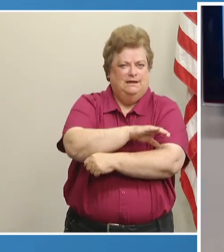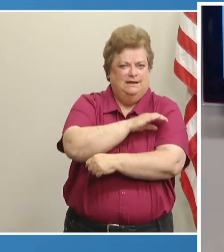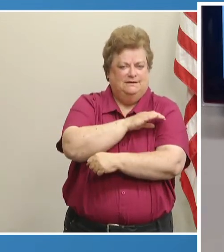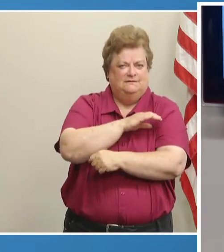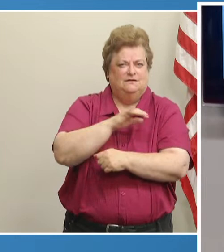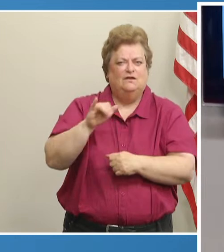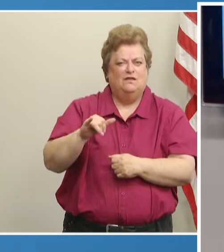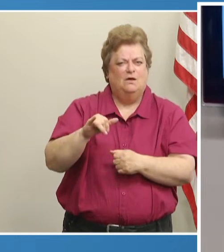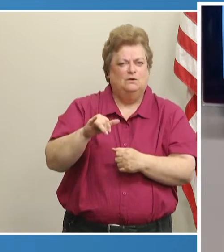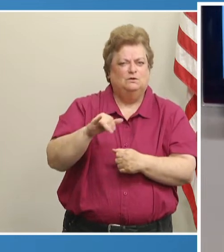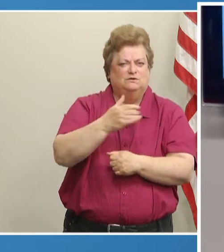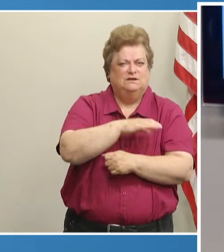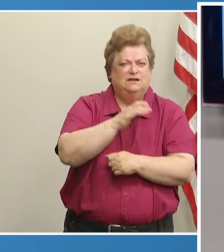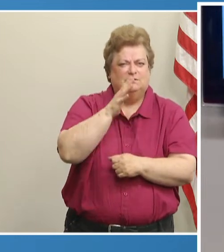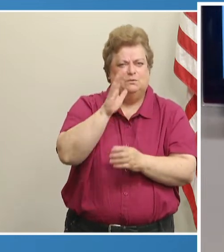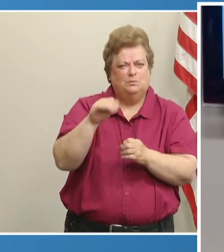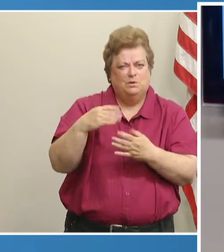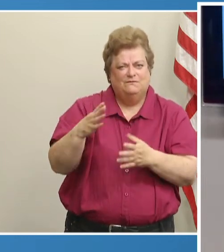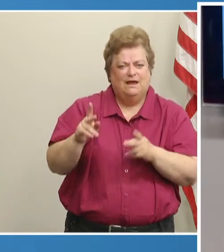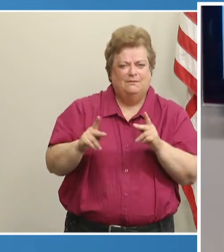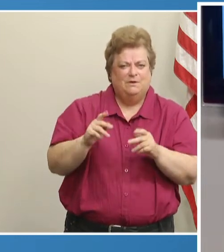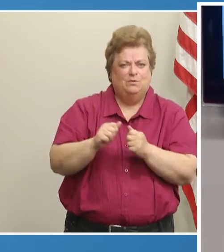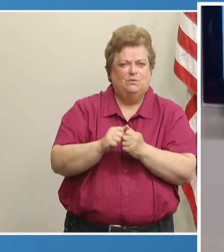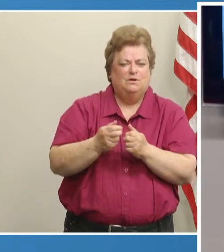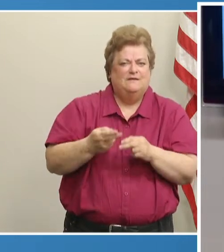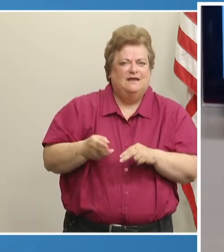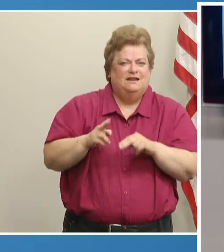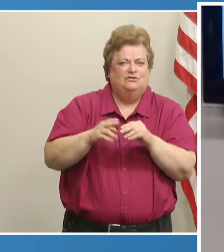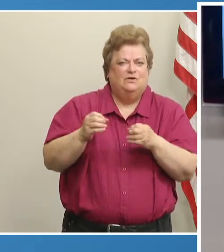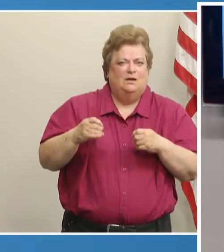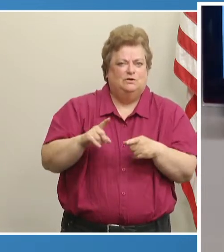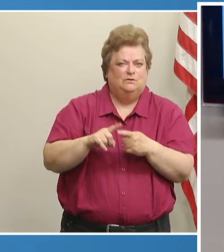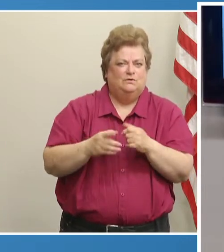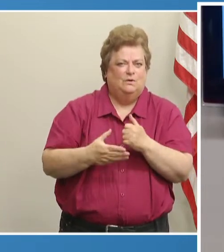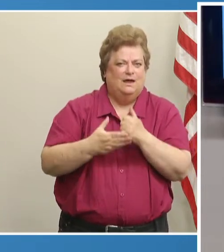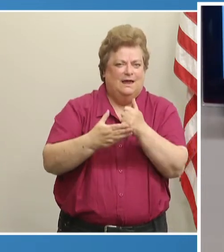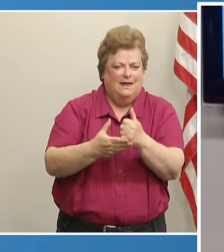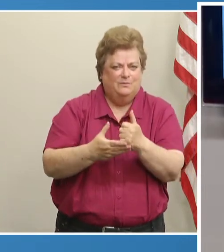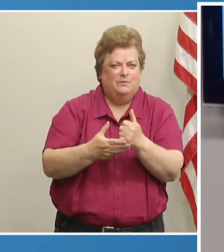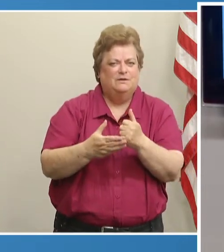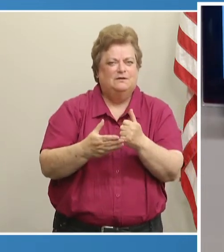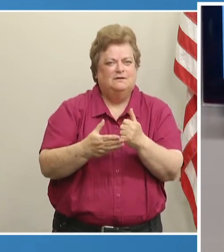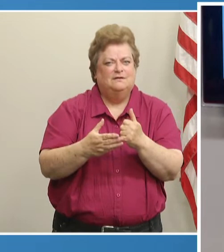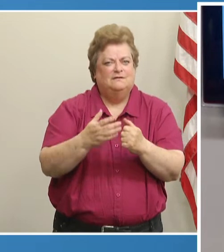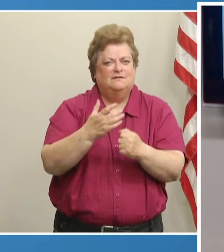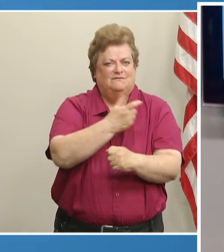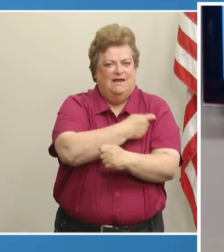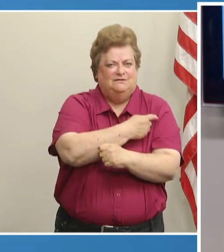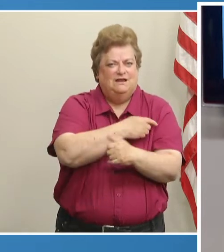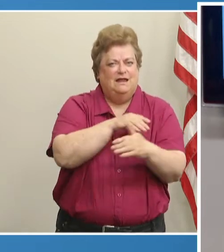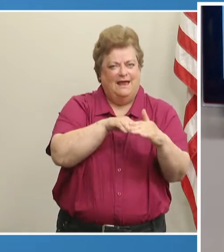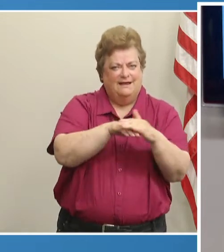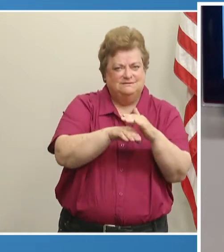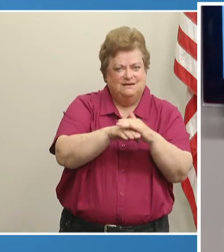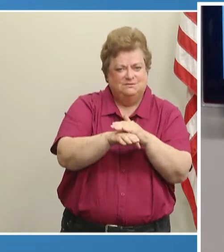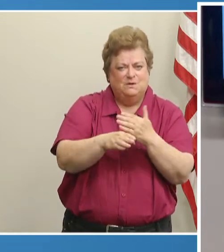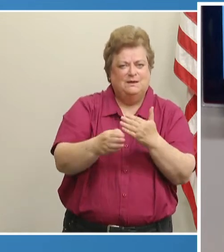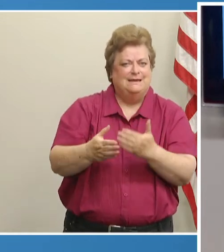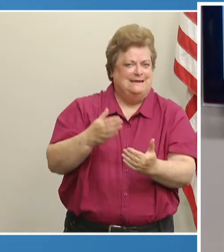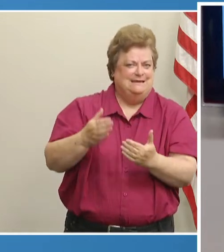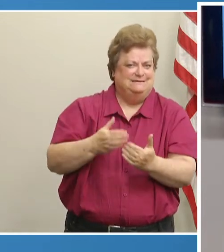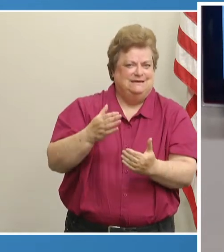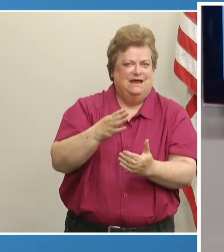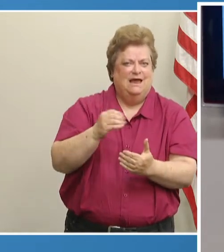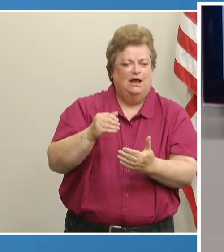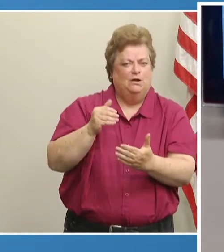These clinics will provide residents with additional opportunities that help make vaccination accessible,